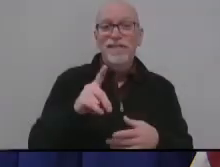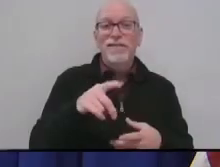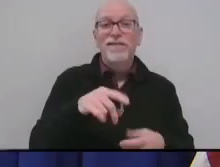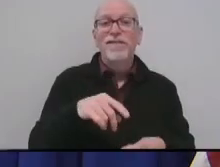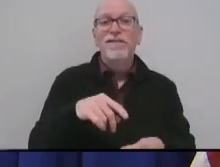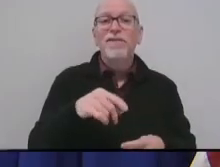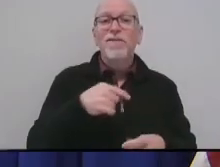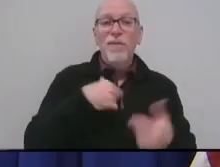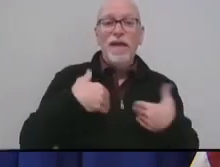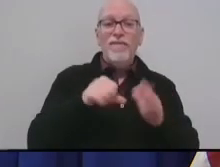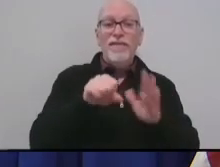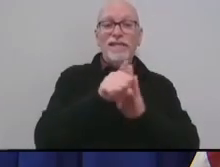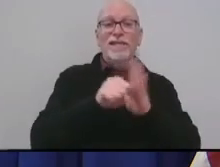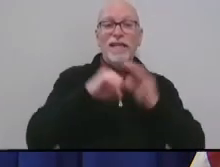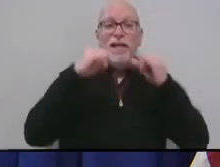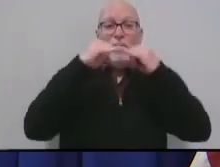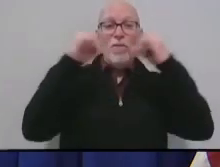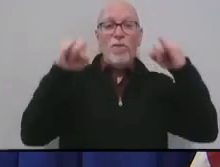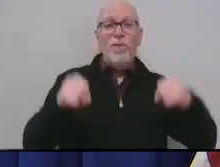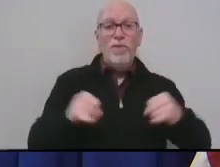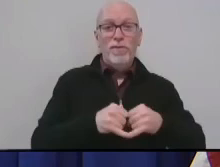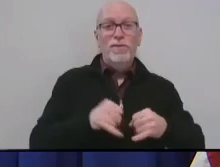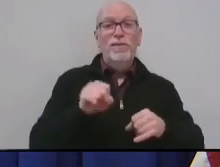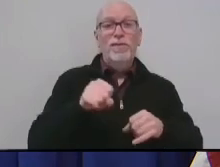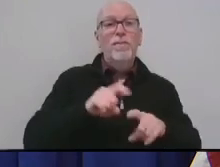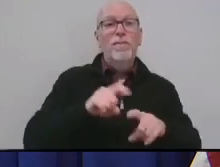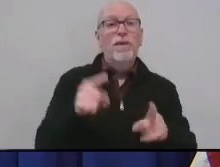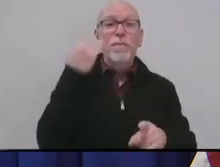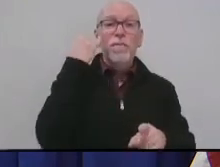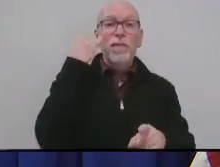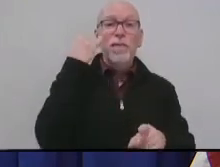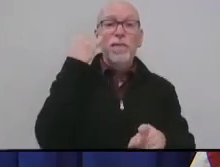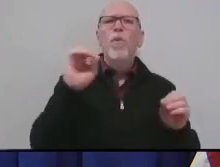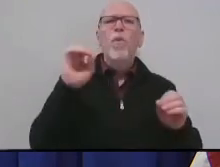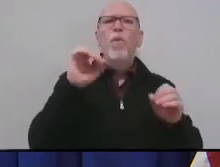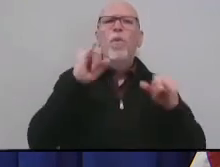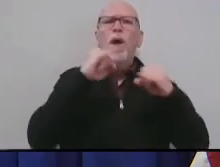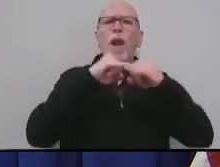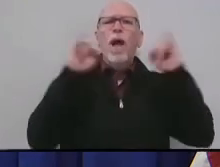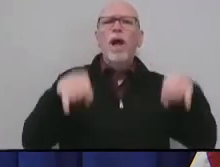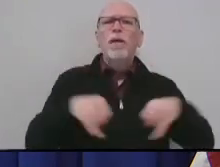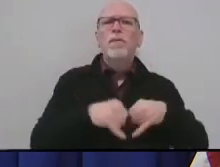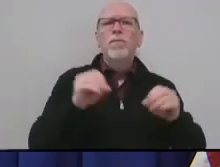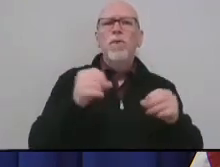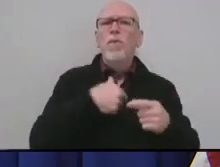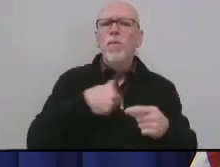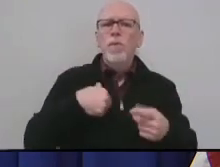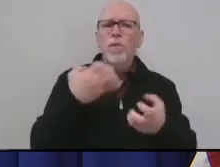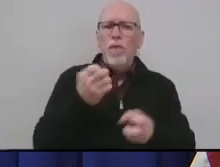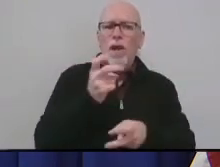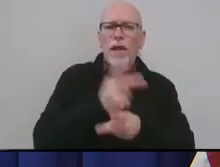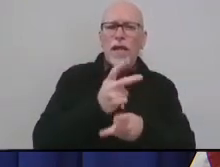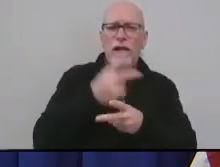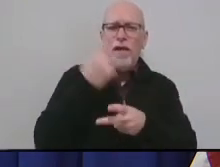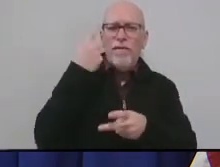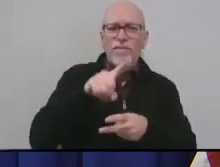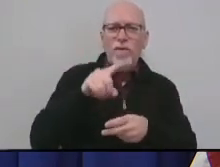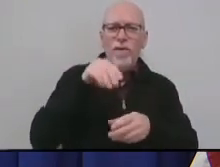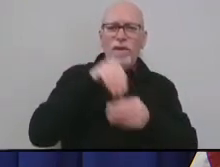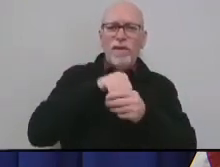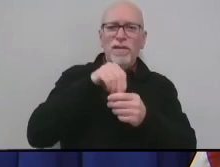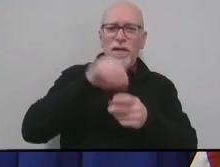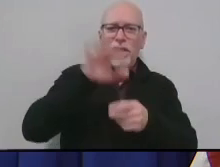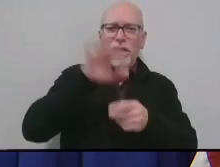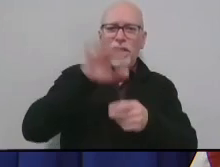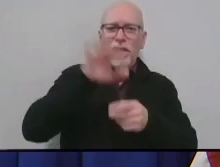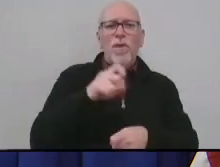but just imagine there being no lines. Like, we're trying to care for, we're living by the golden rule. We want to treat each other like we want to be treated, and